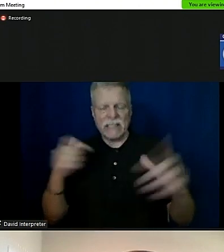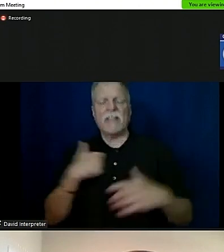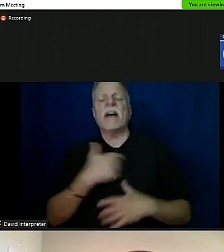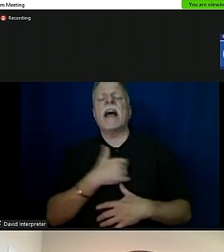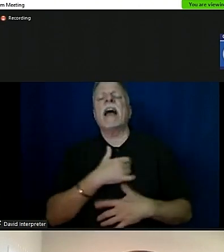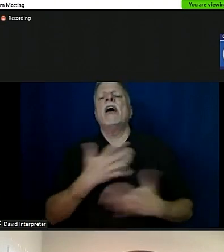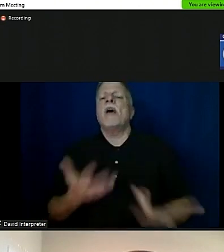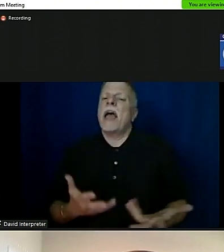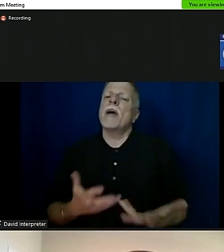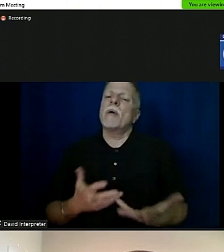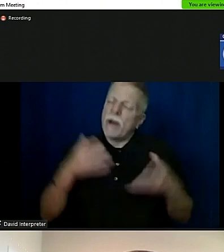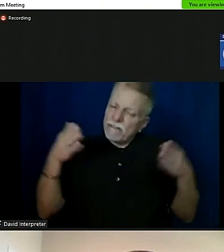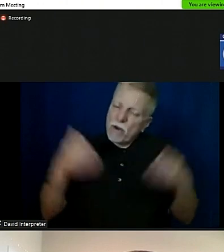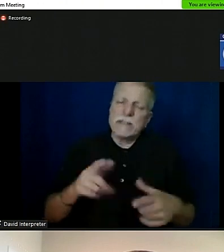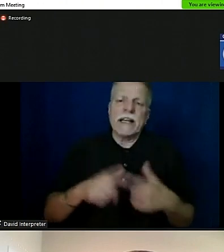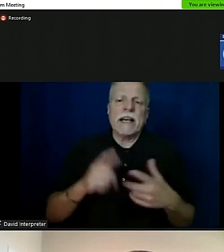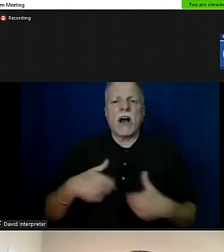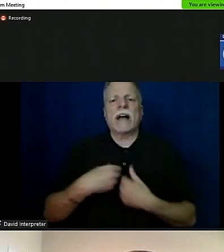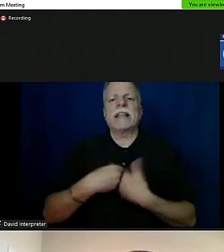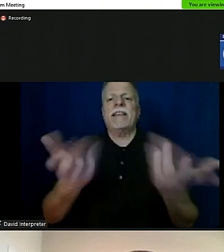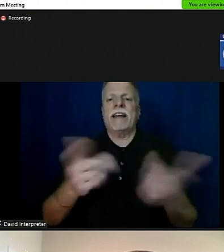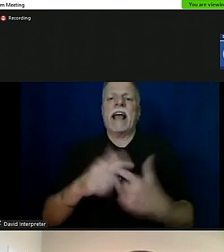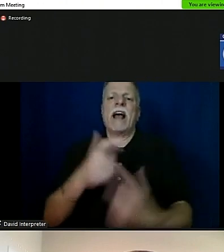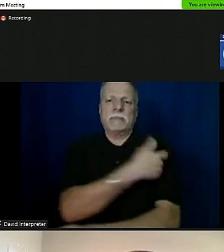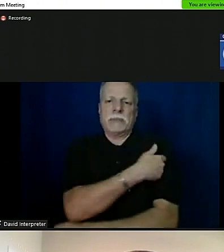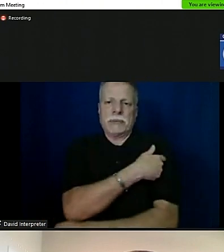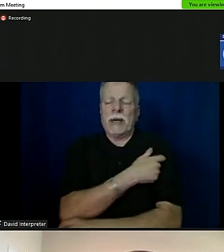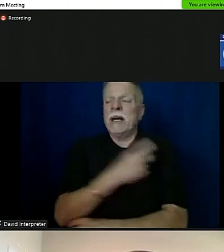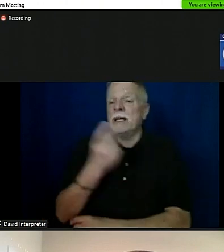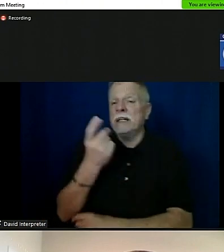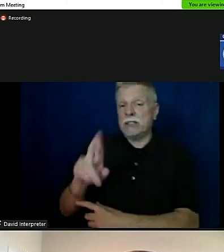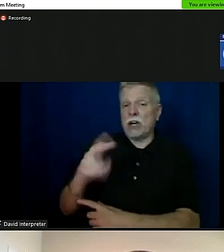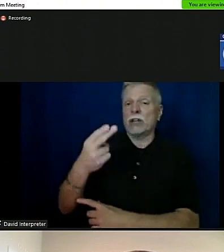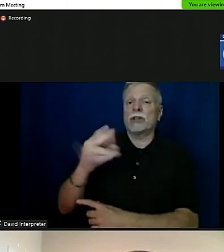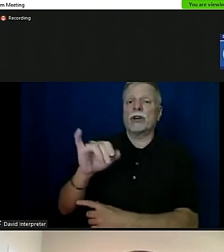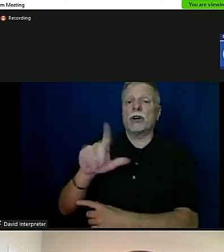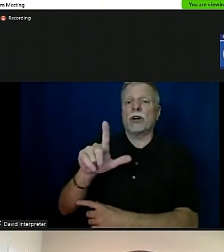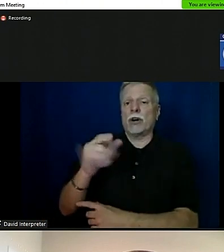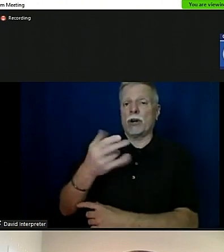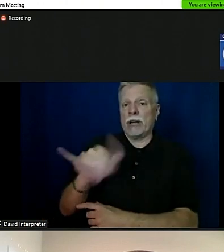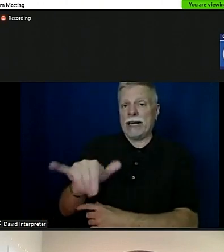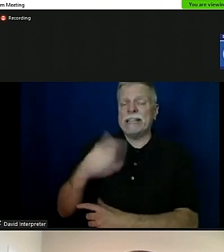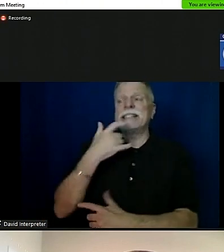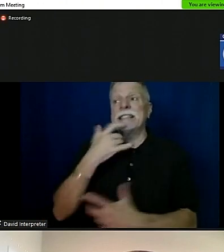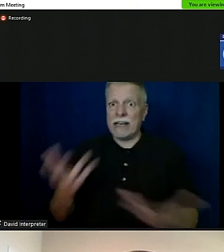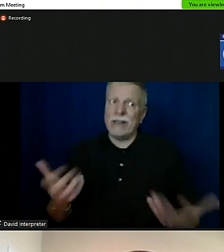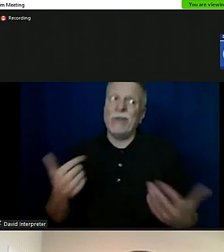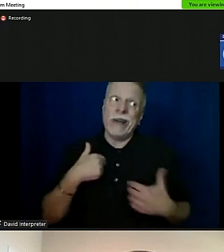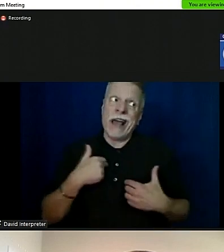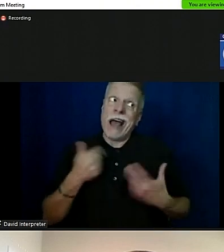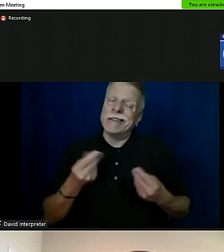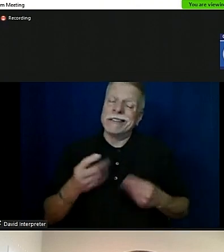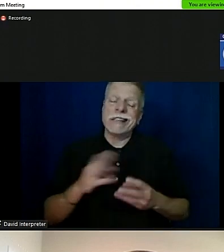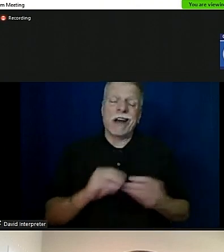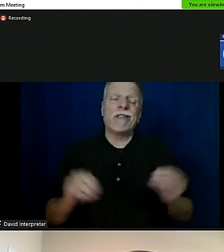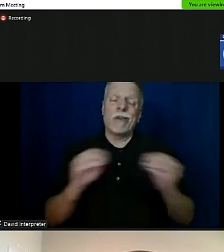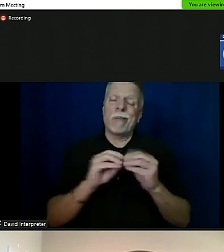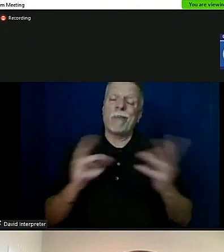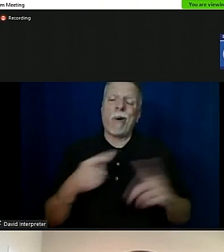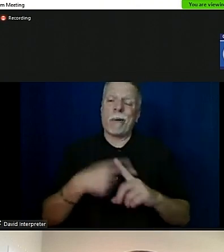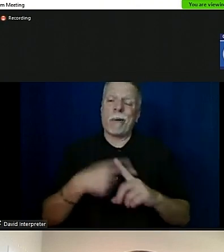vaccine. I think, as Dr. Herlihy indicated, we've got several more months to go before this vaccine